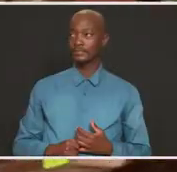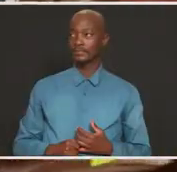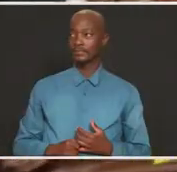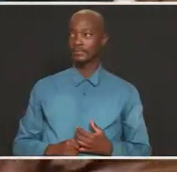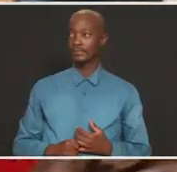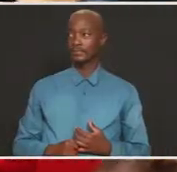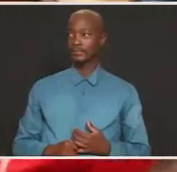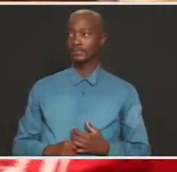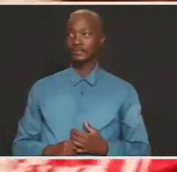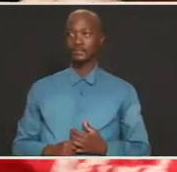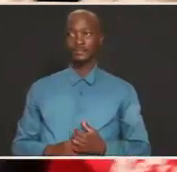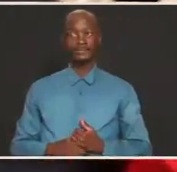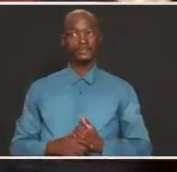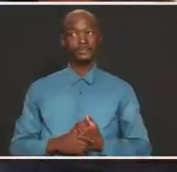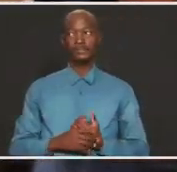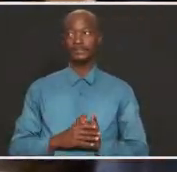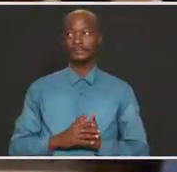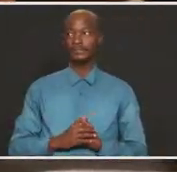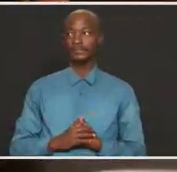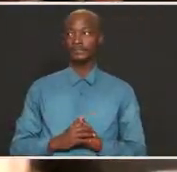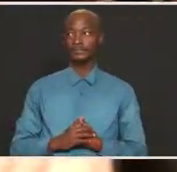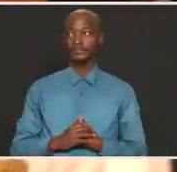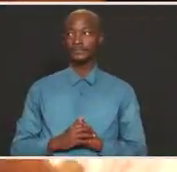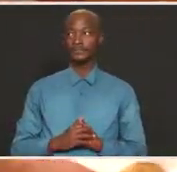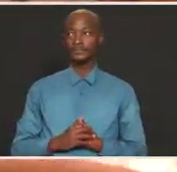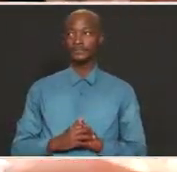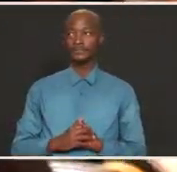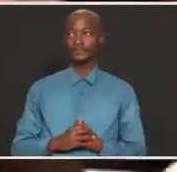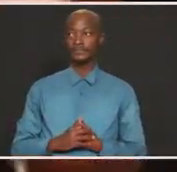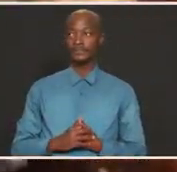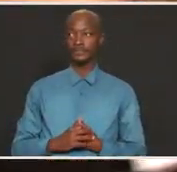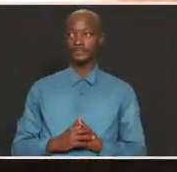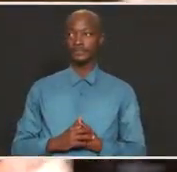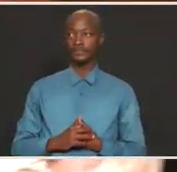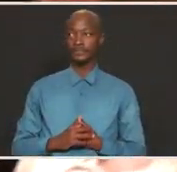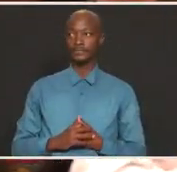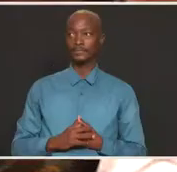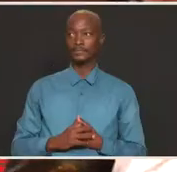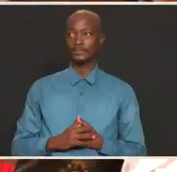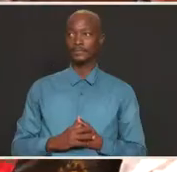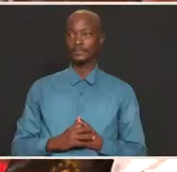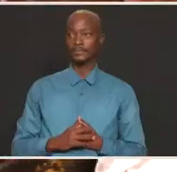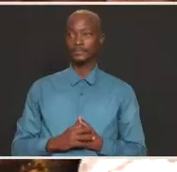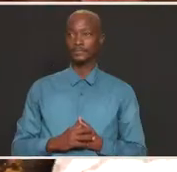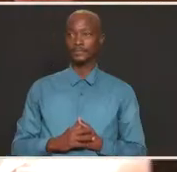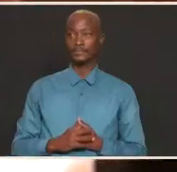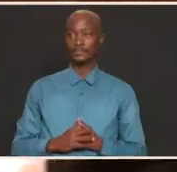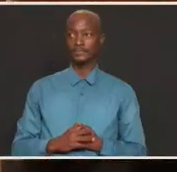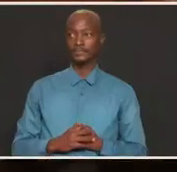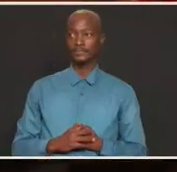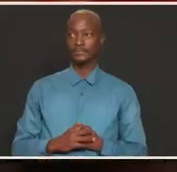uh black the gentleman in Black okay